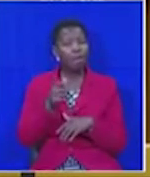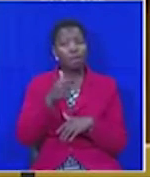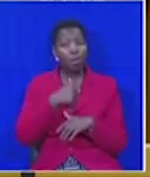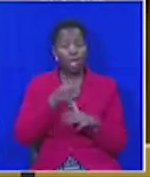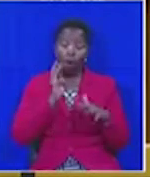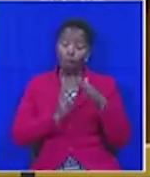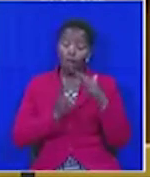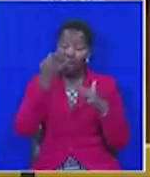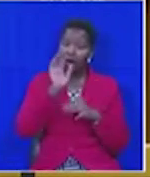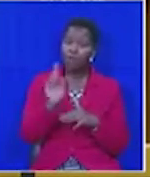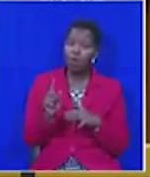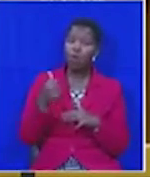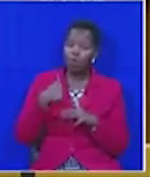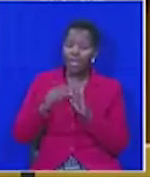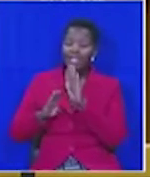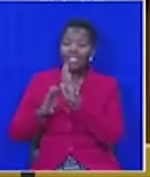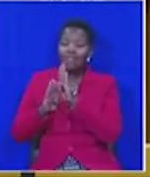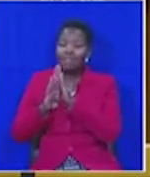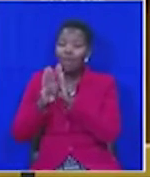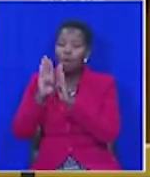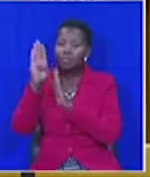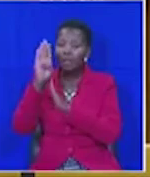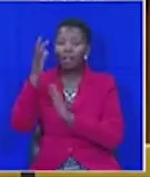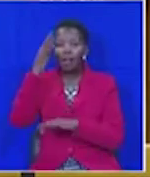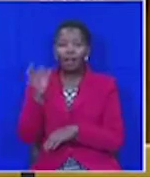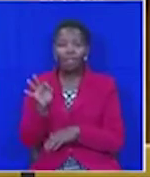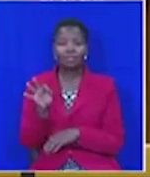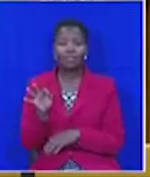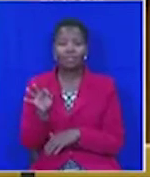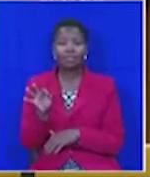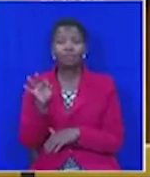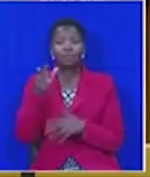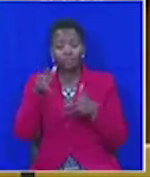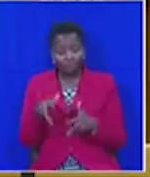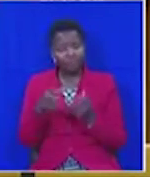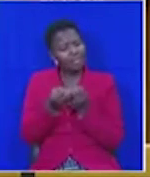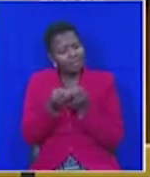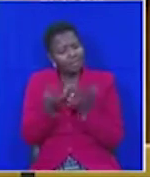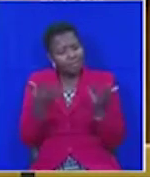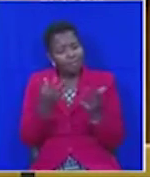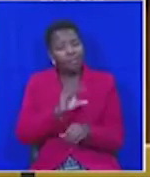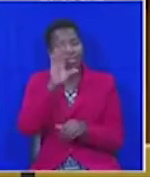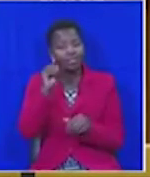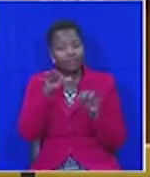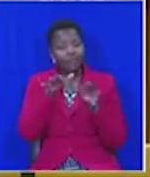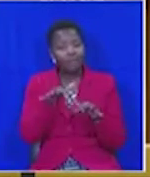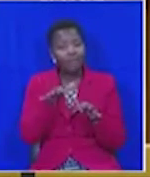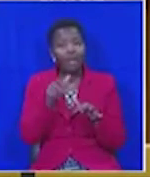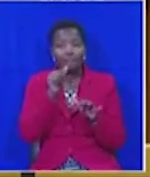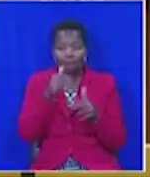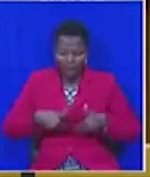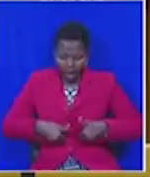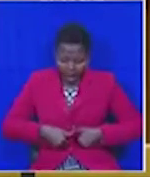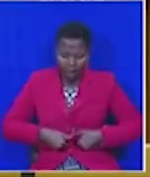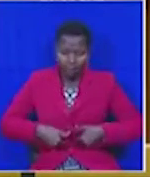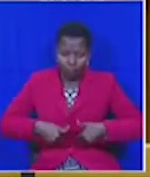welfare state. There are people, there are South Africans today who must survive hunger, who